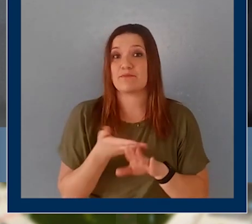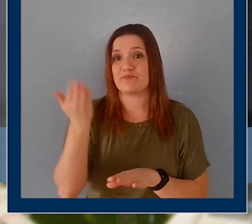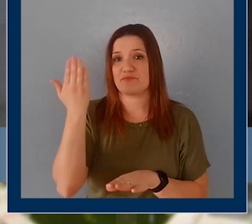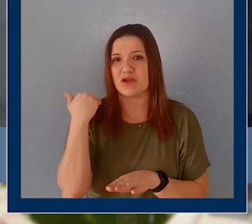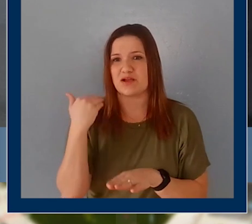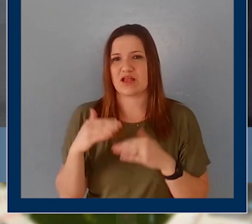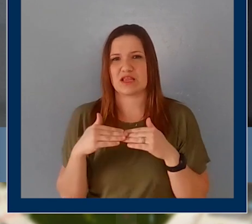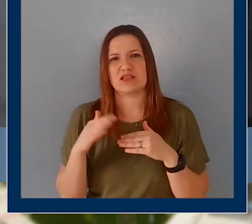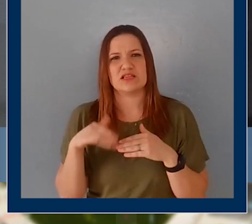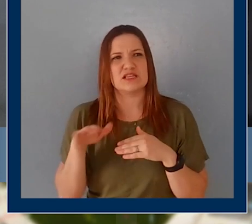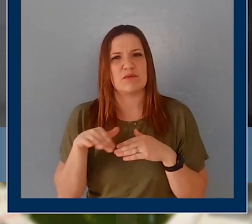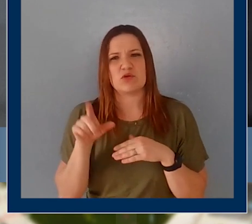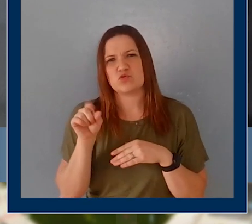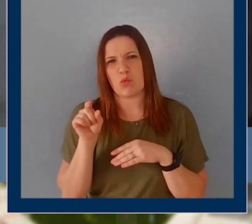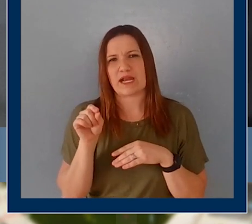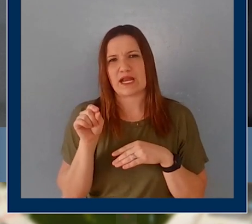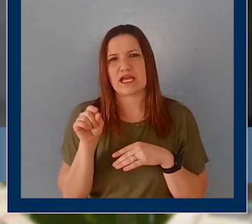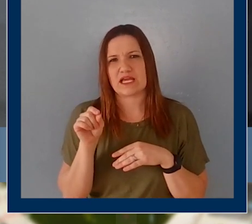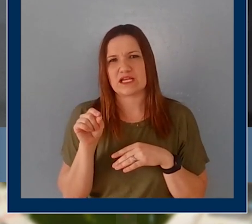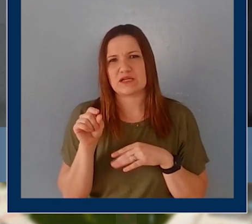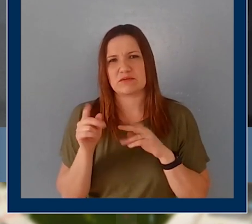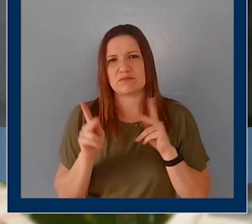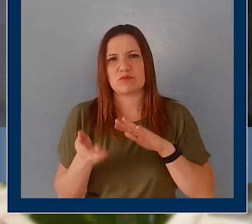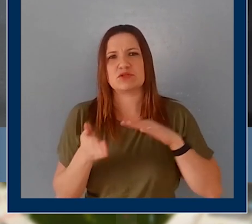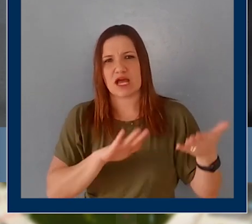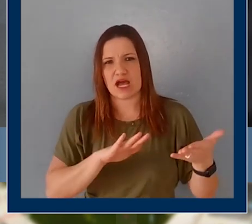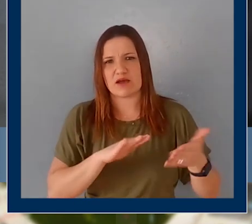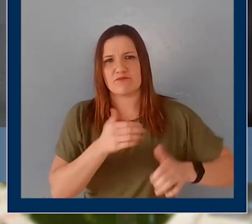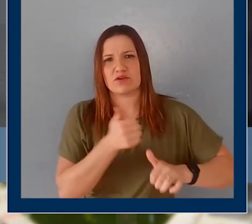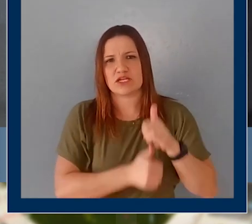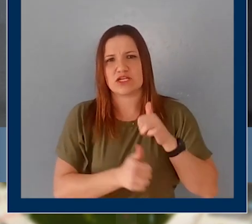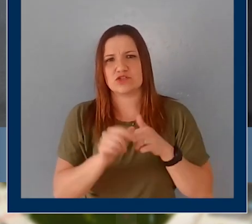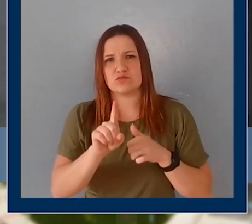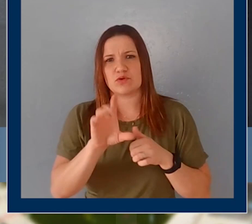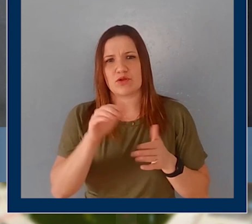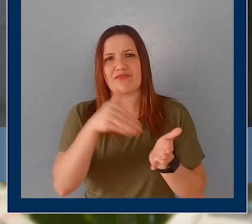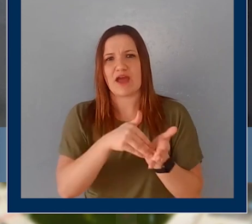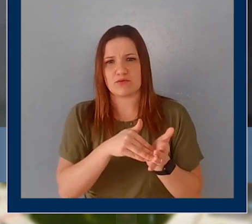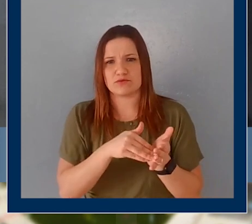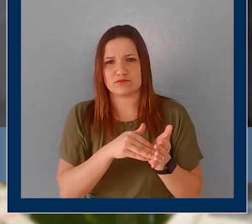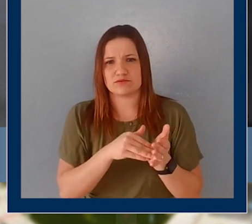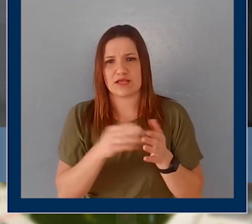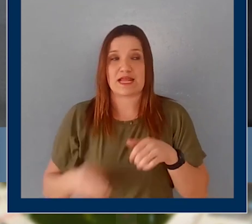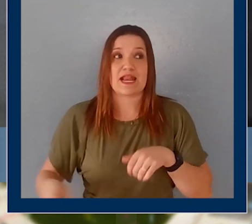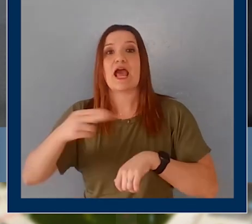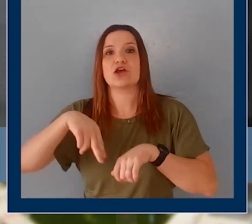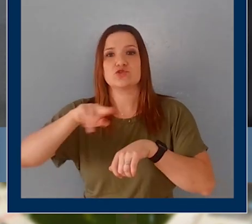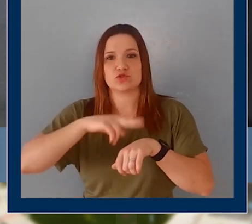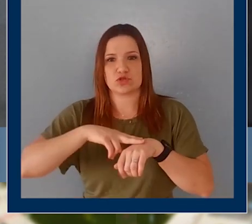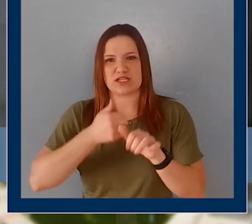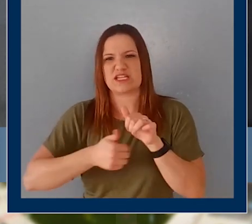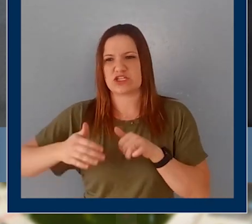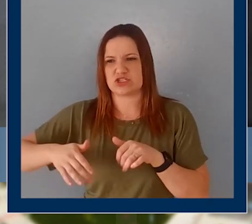population is staying constant, but as the number of deaths rise during this period of pandemic, and